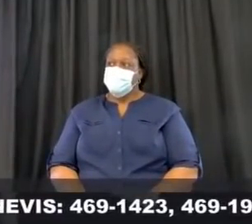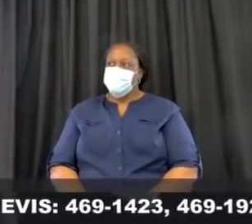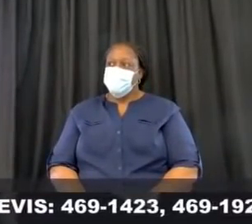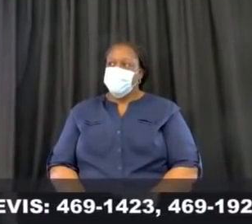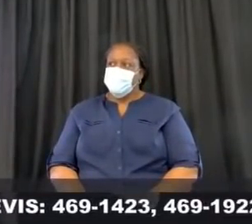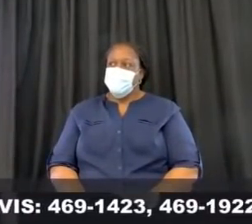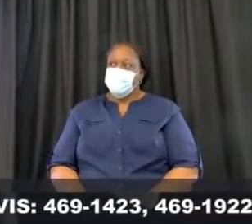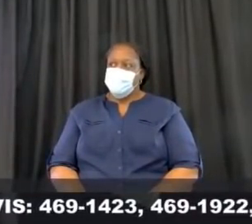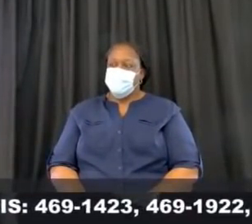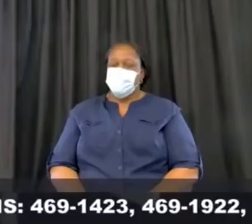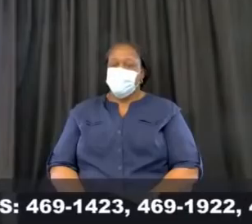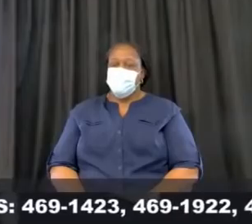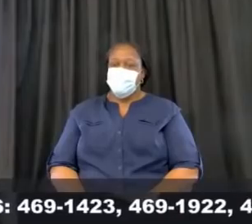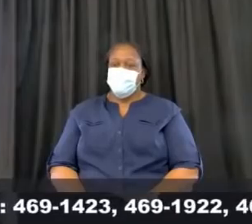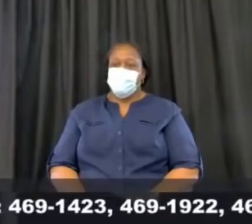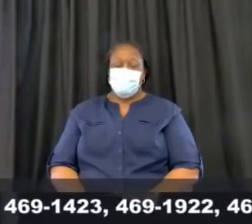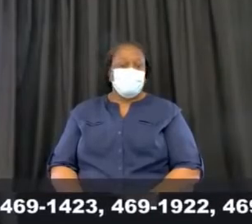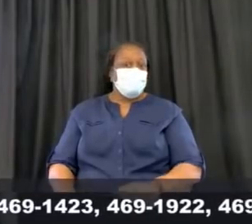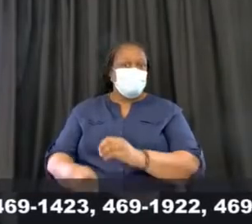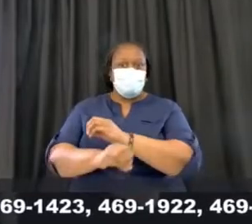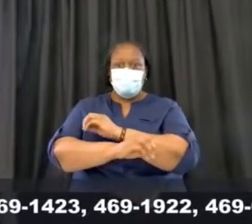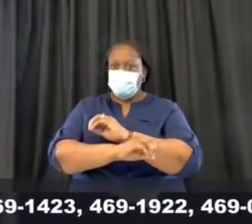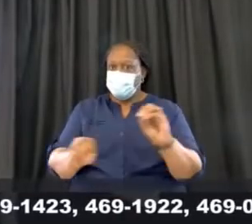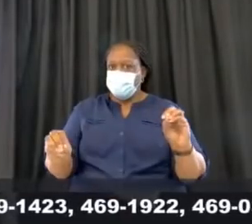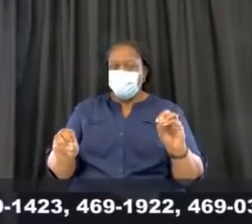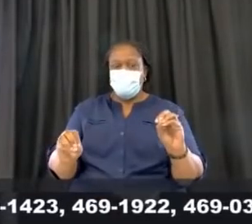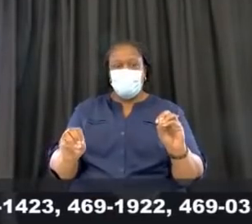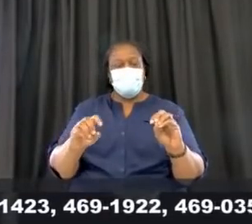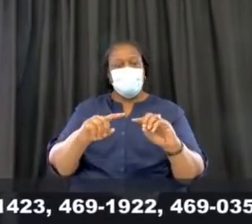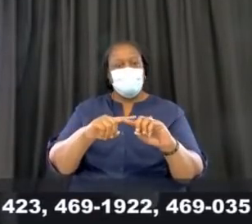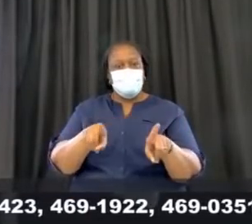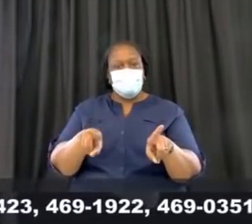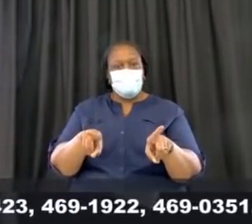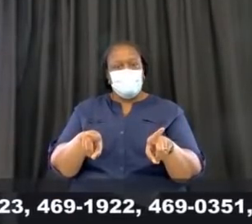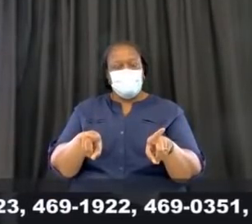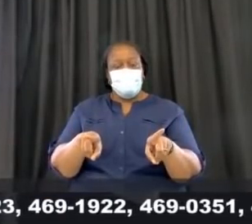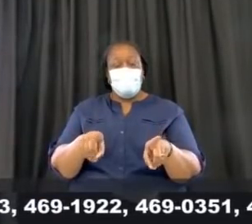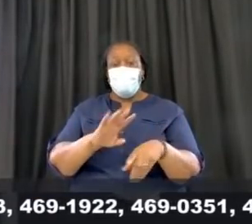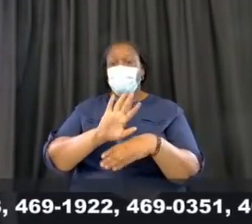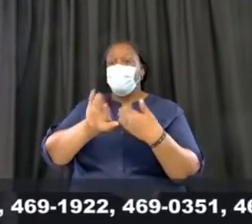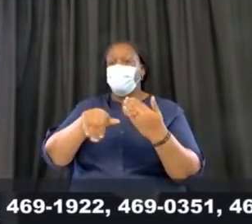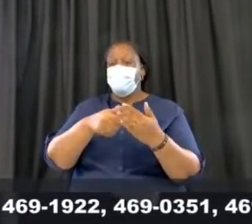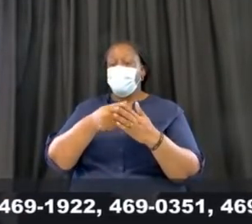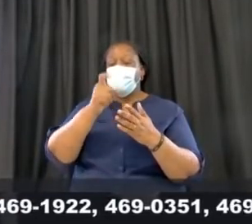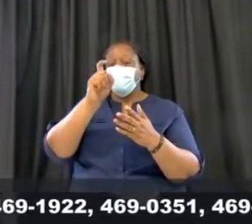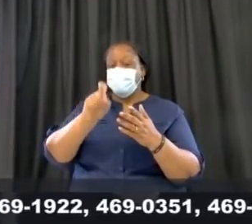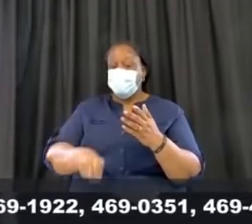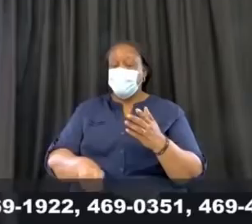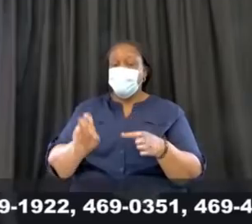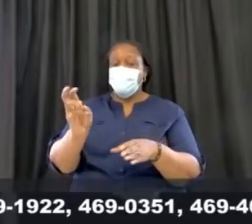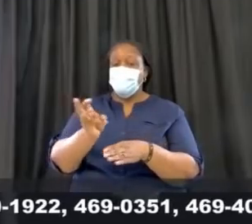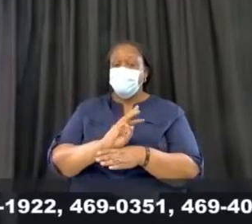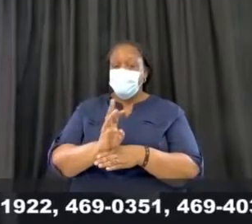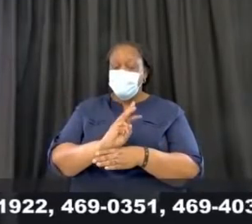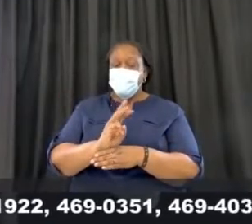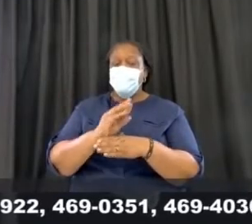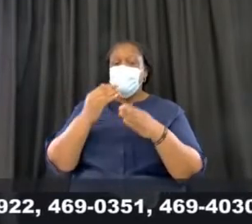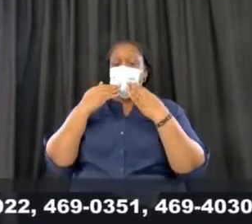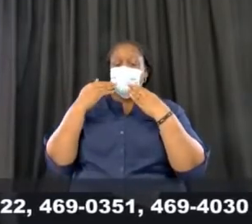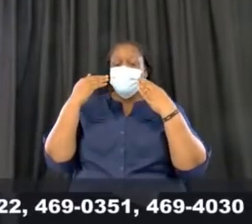The simple answer is no. There is no exception granted to anyone with regards to complying with